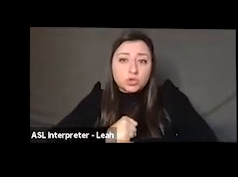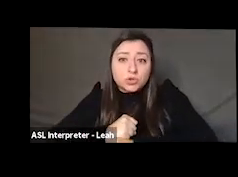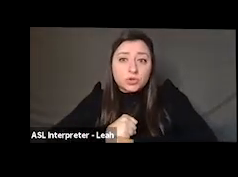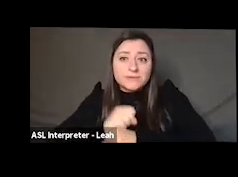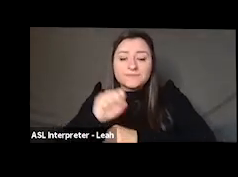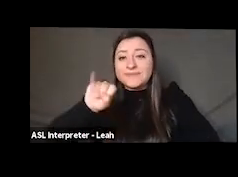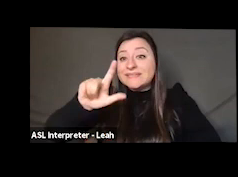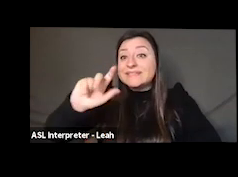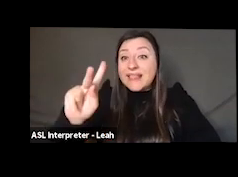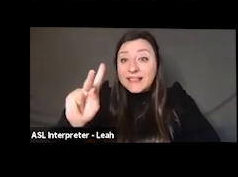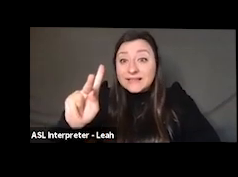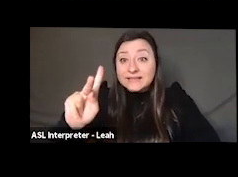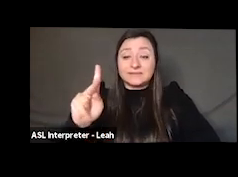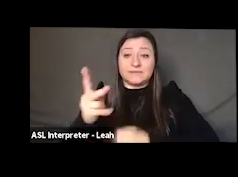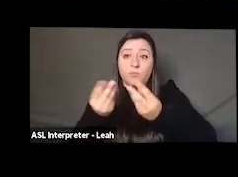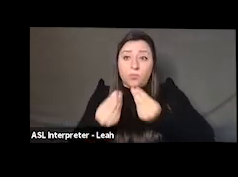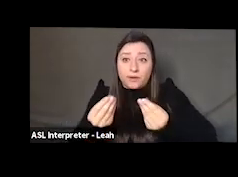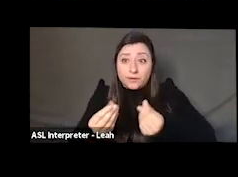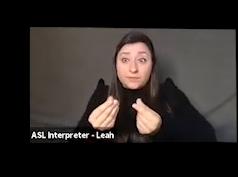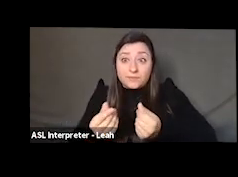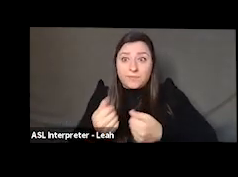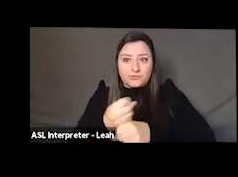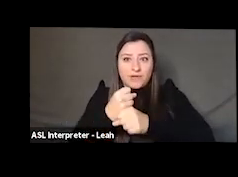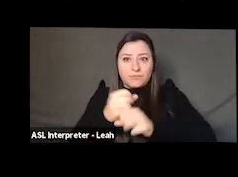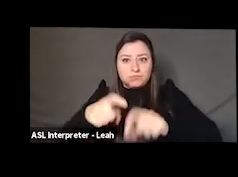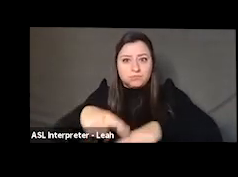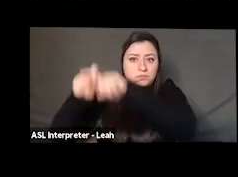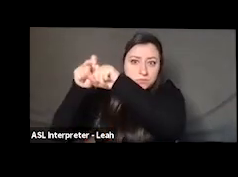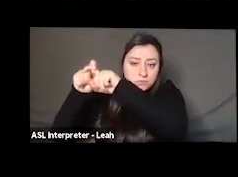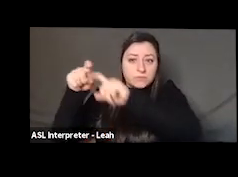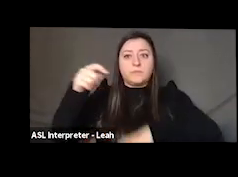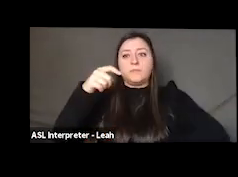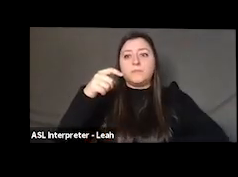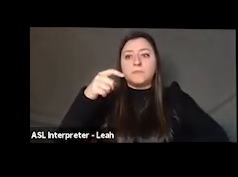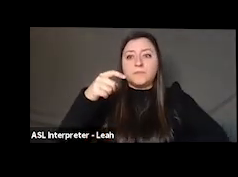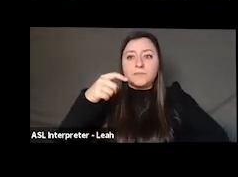silk production that was disrupted by the